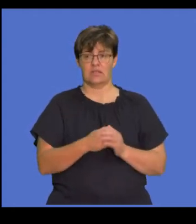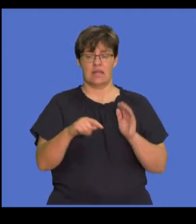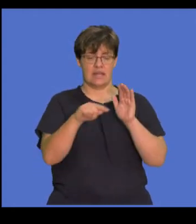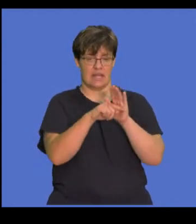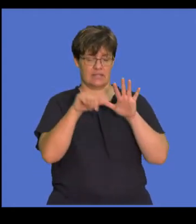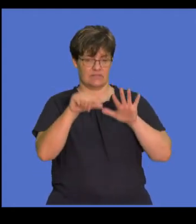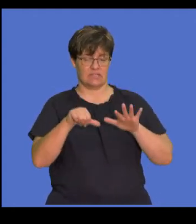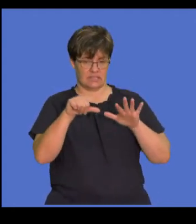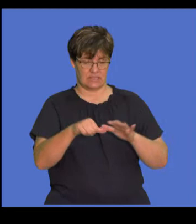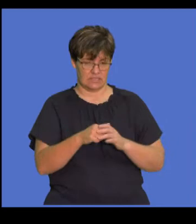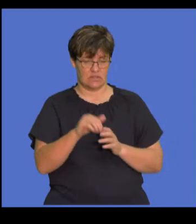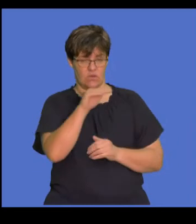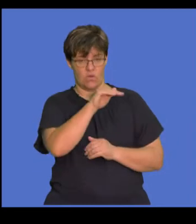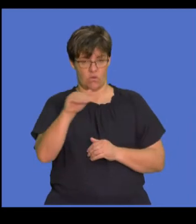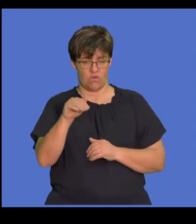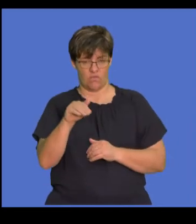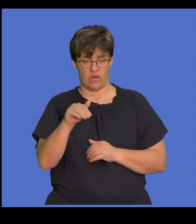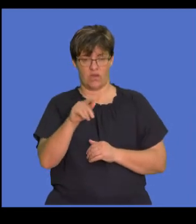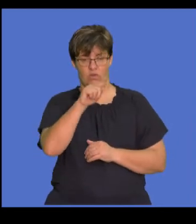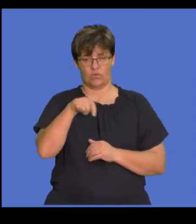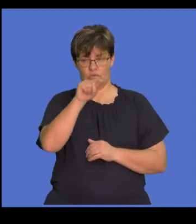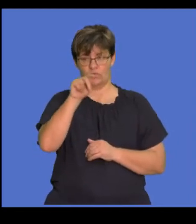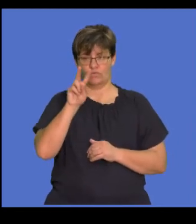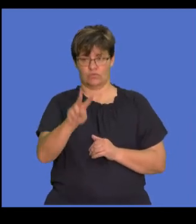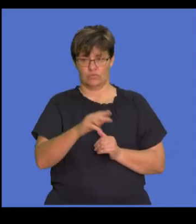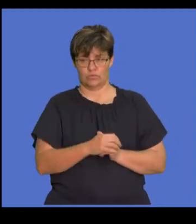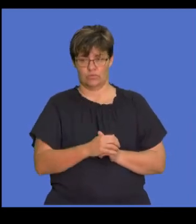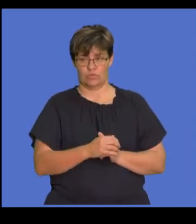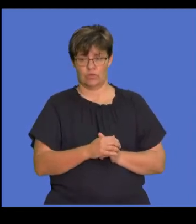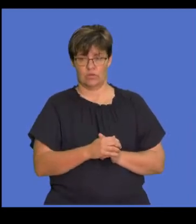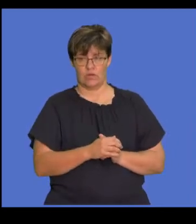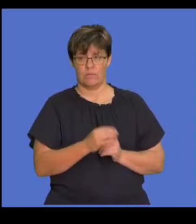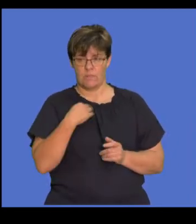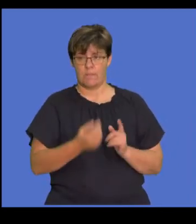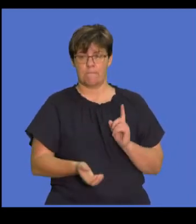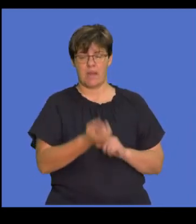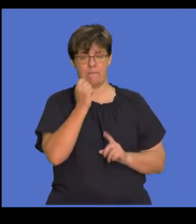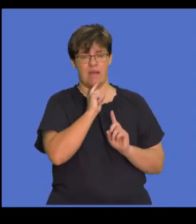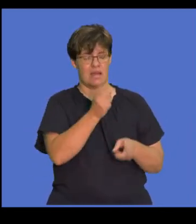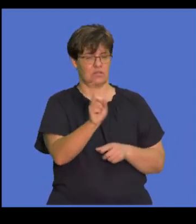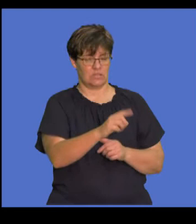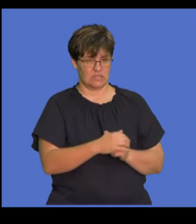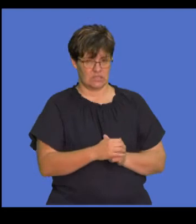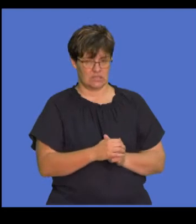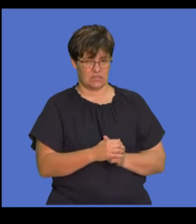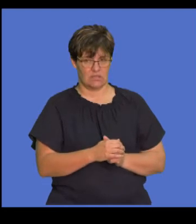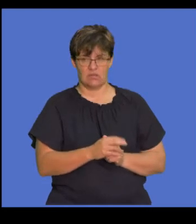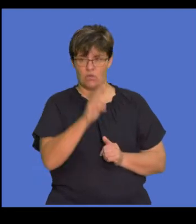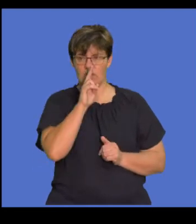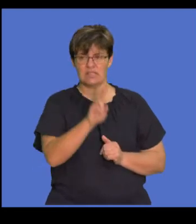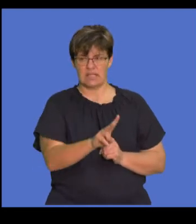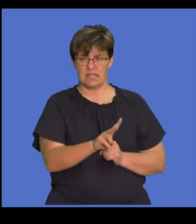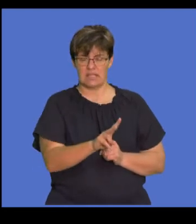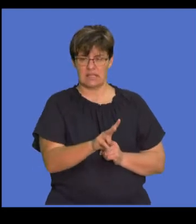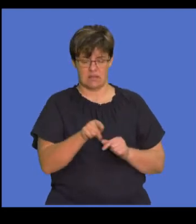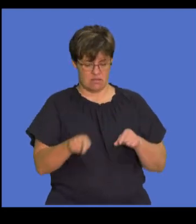by negative 16 over root of 2. And then I will need to find what the answer